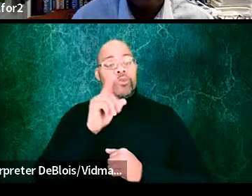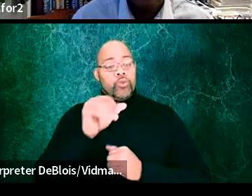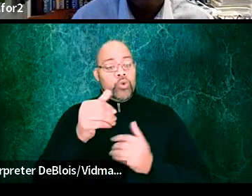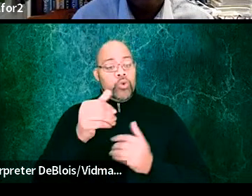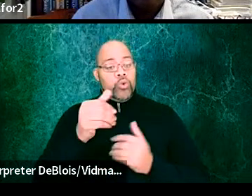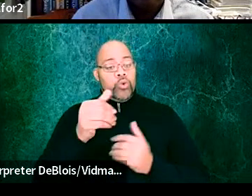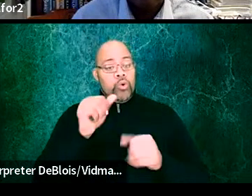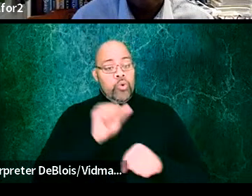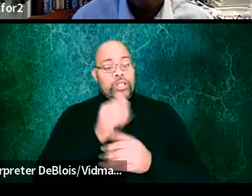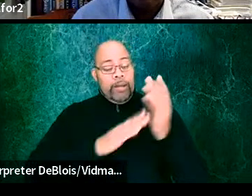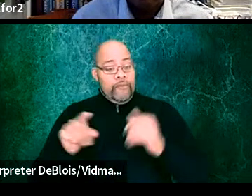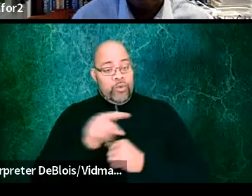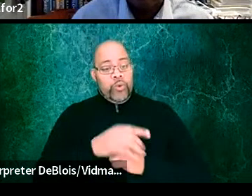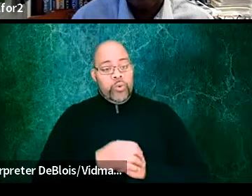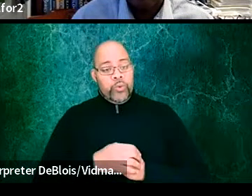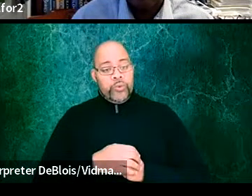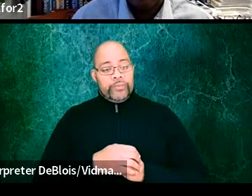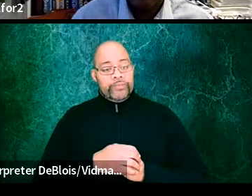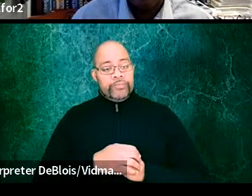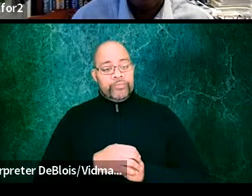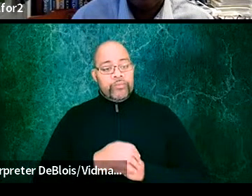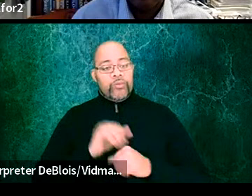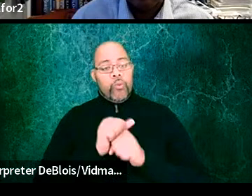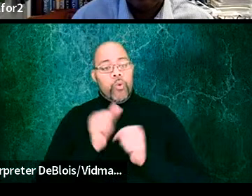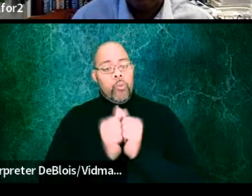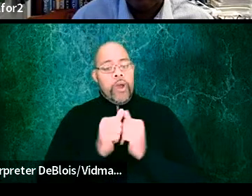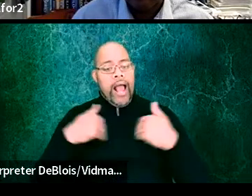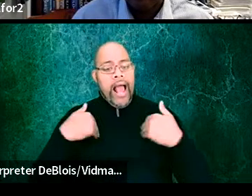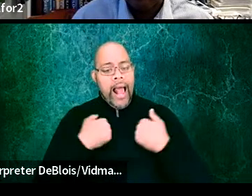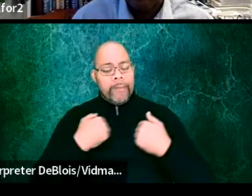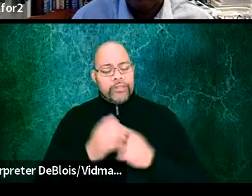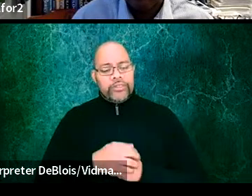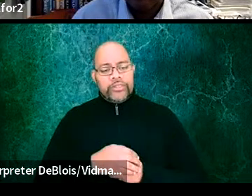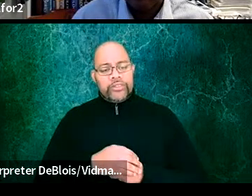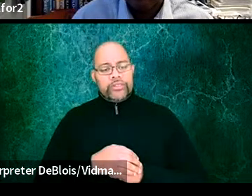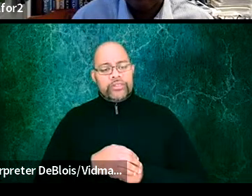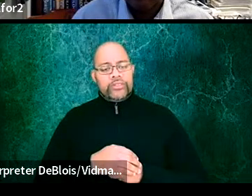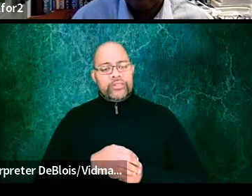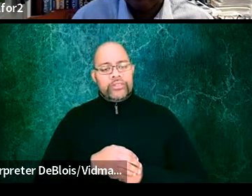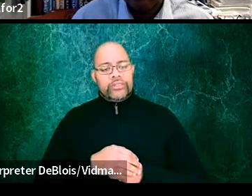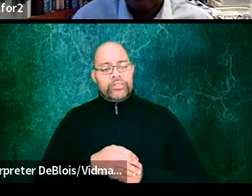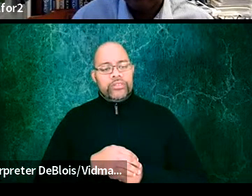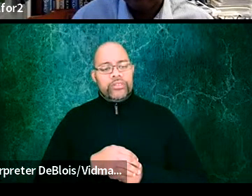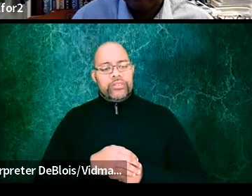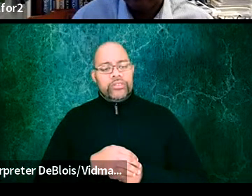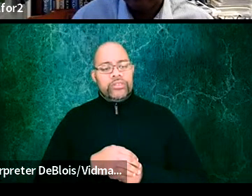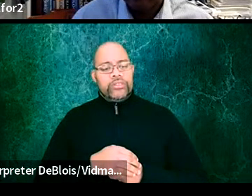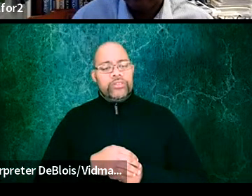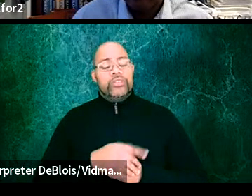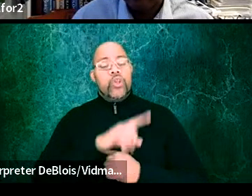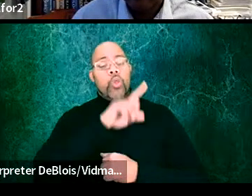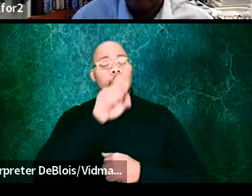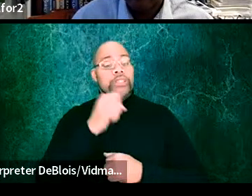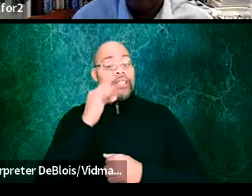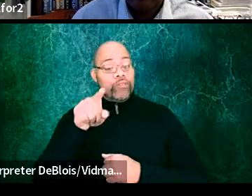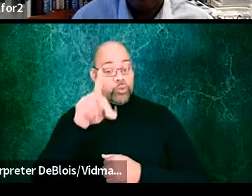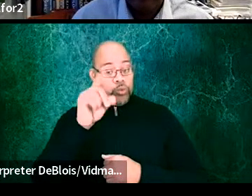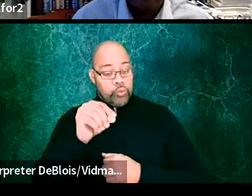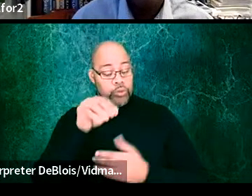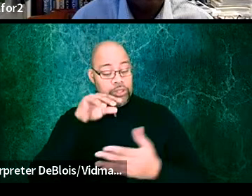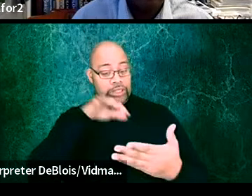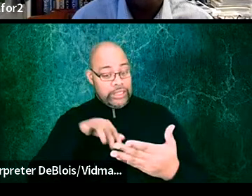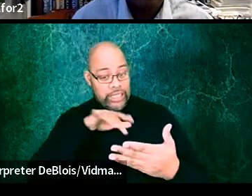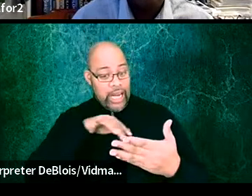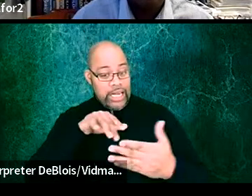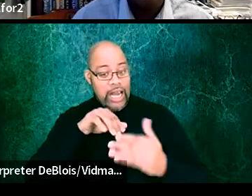some of you work with animals? And the question is, if you do study the